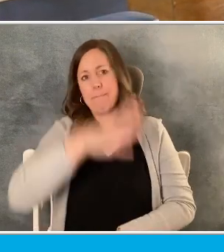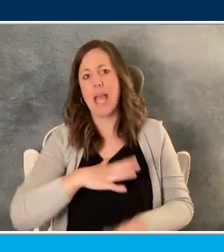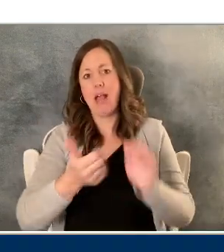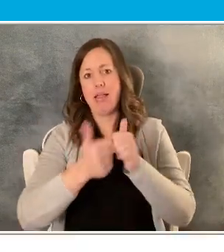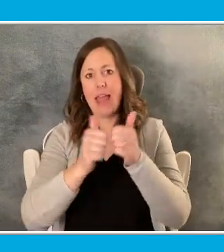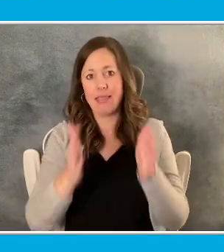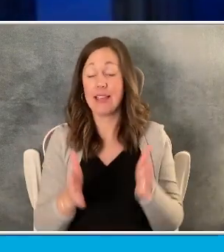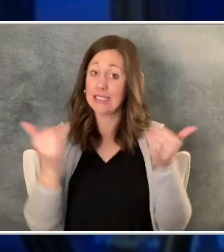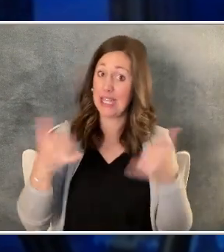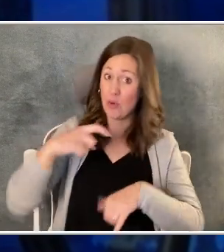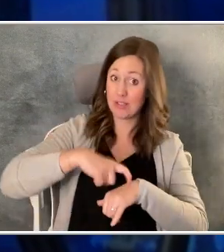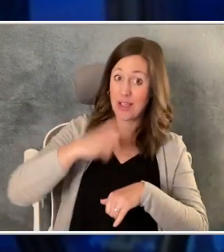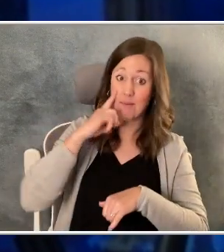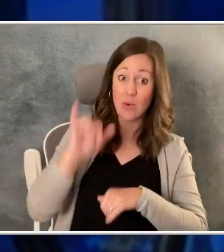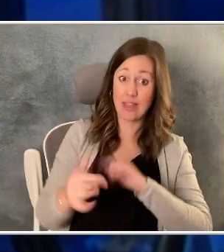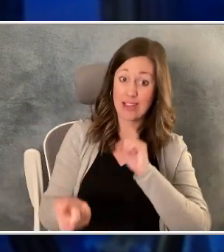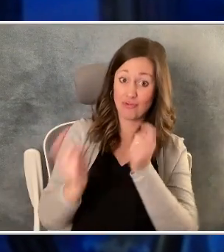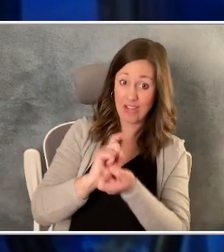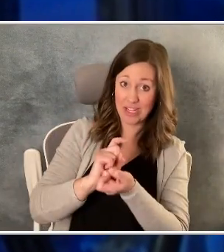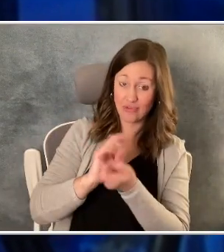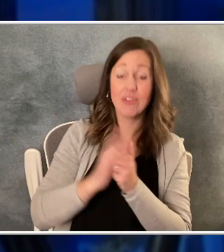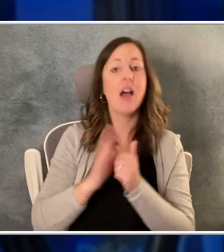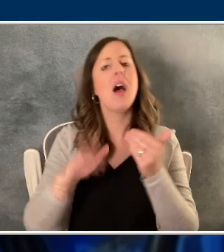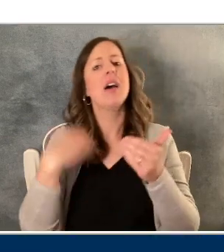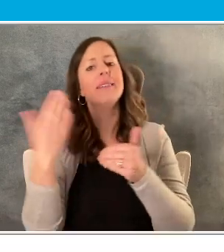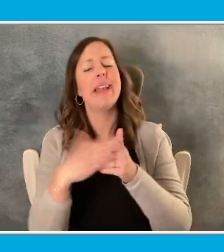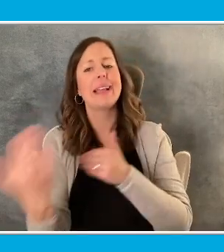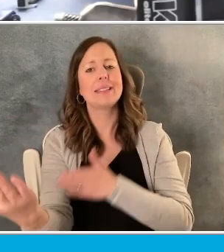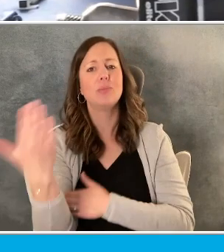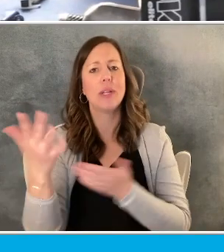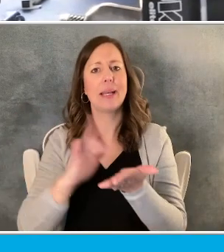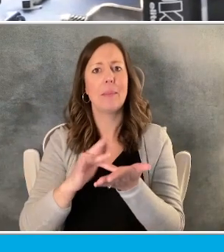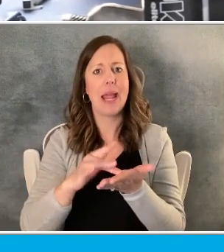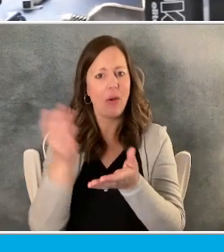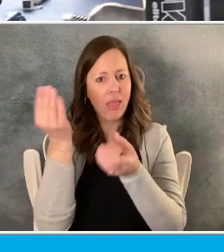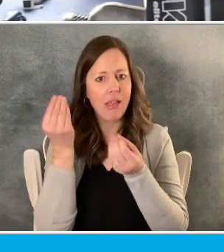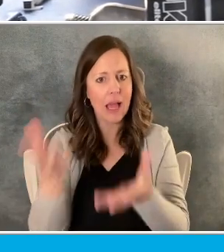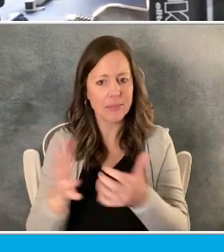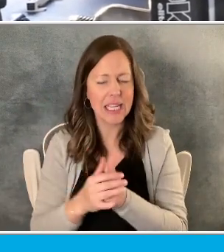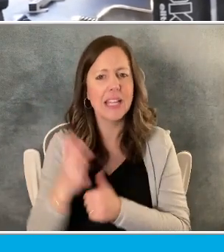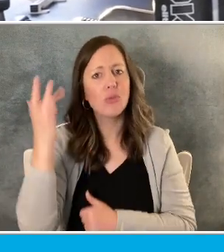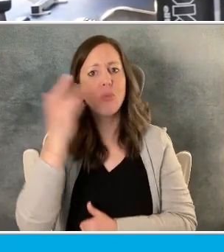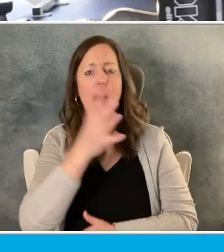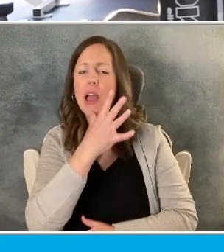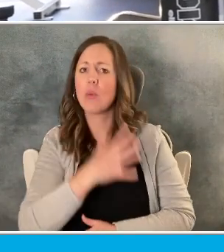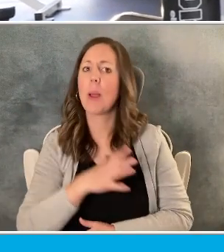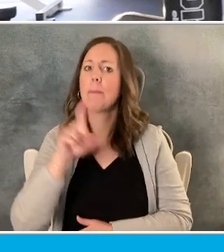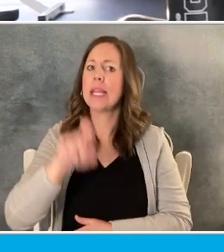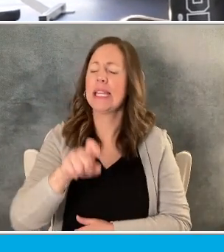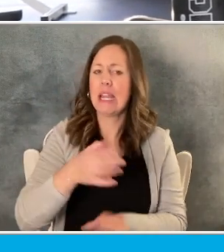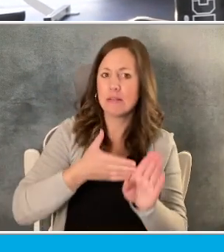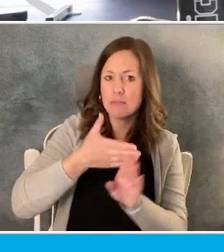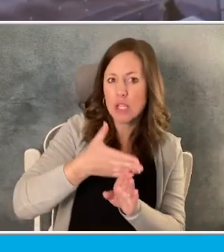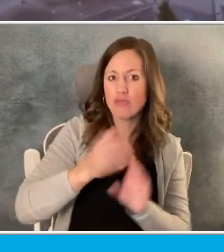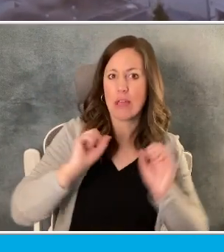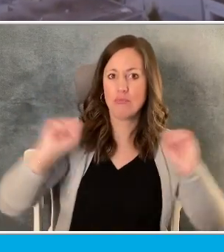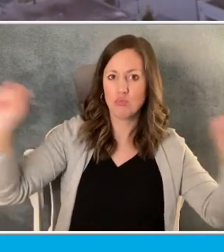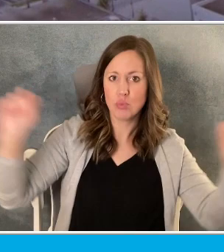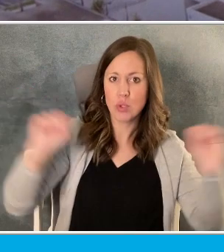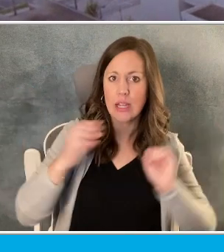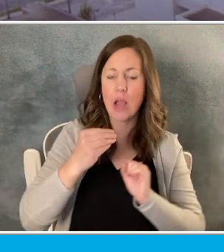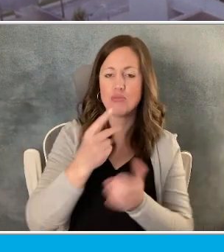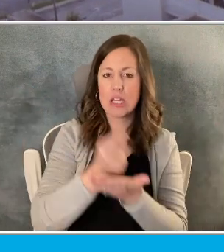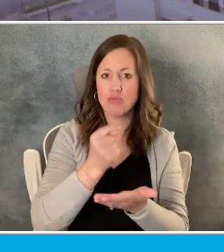that to change. I'm Jessica Lovell on the next Morning Medical Update. Why women need specialized workouts and treatments. Plus,